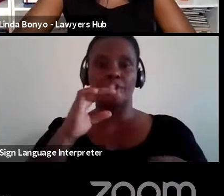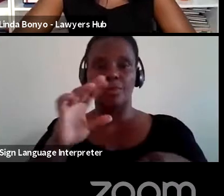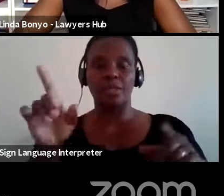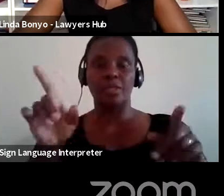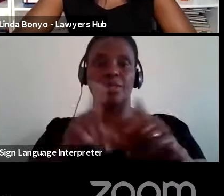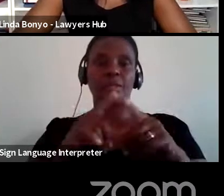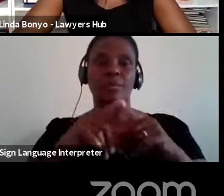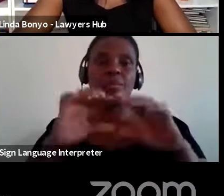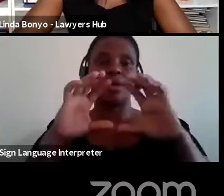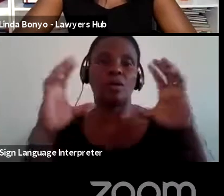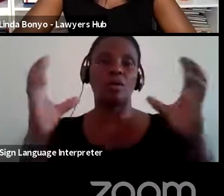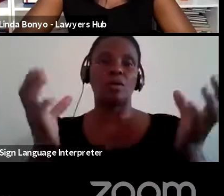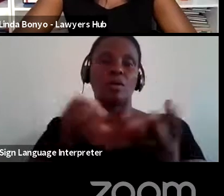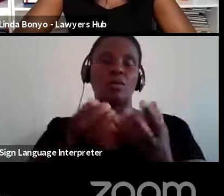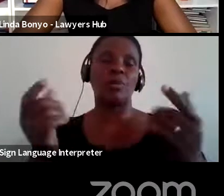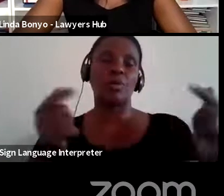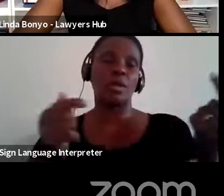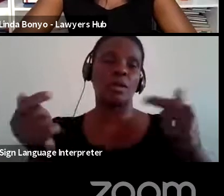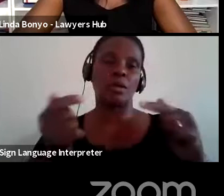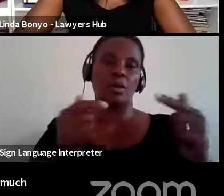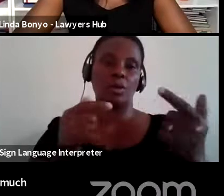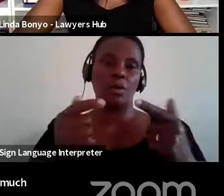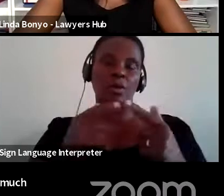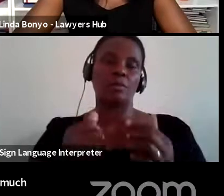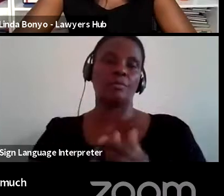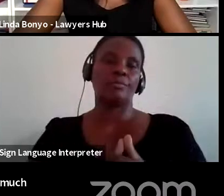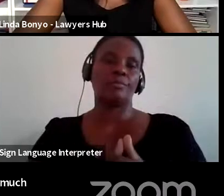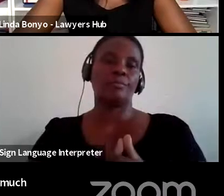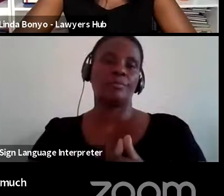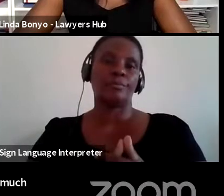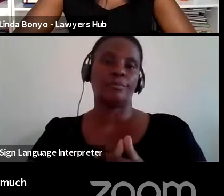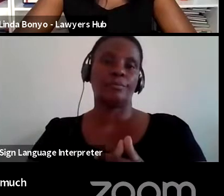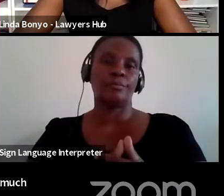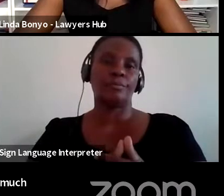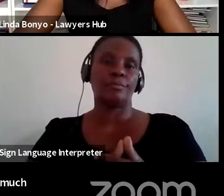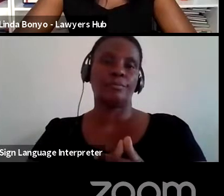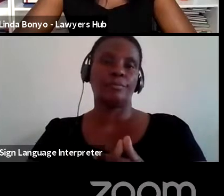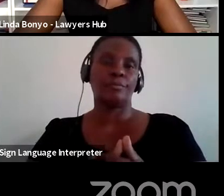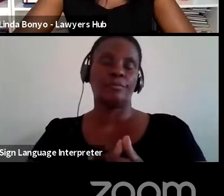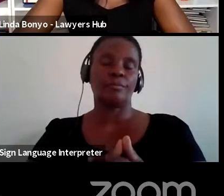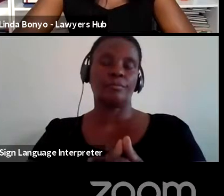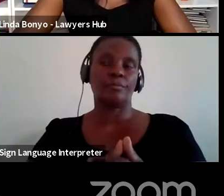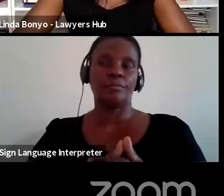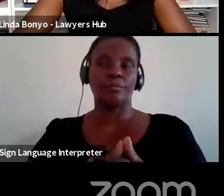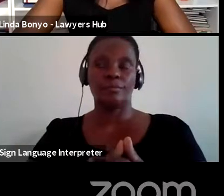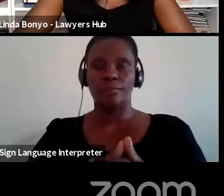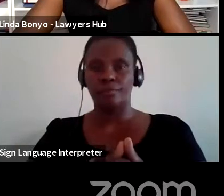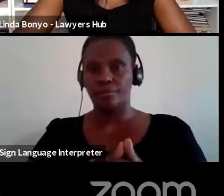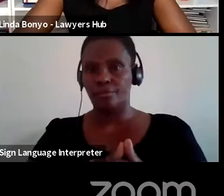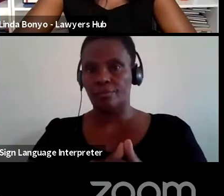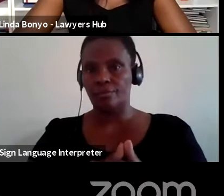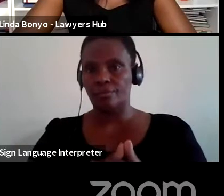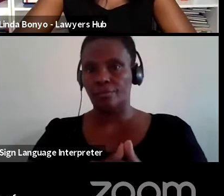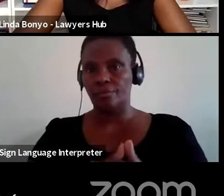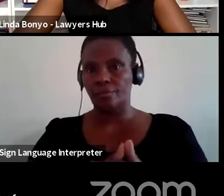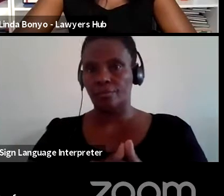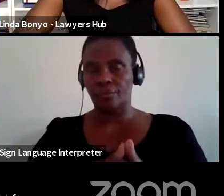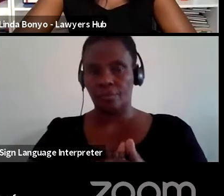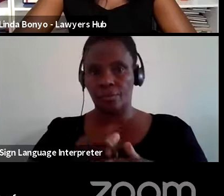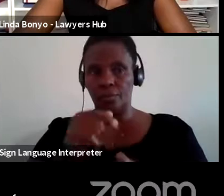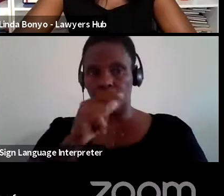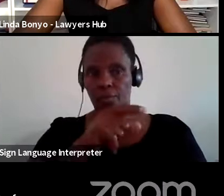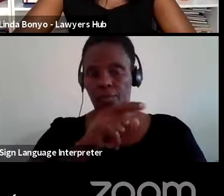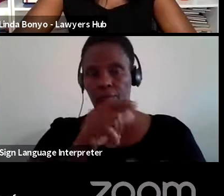dialogue. And to try and to talk about those. And what came out of that was a set